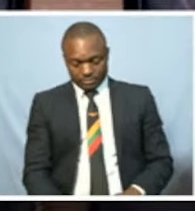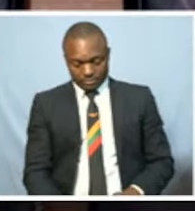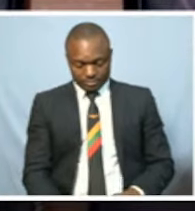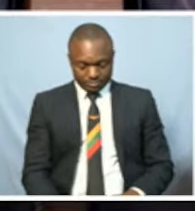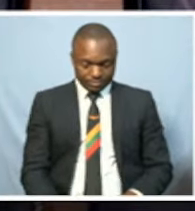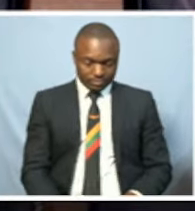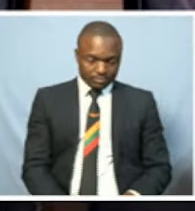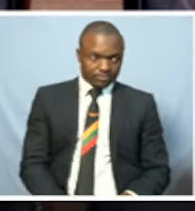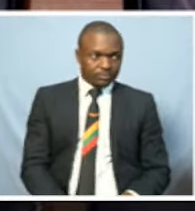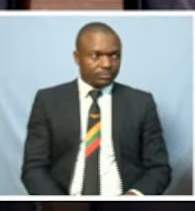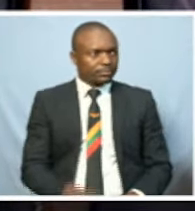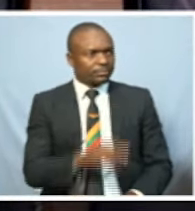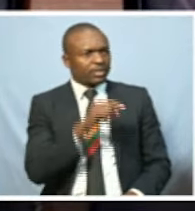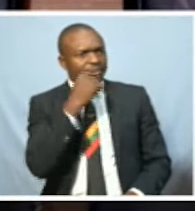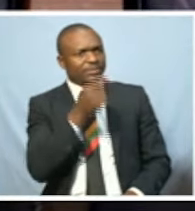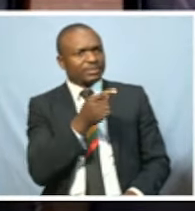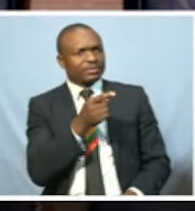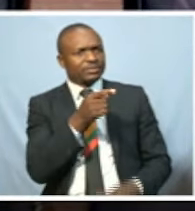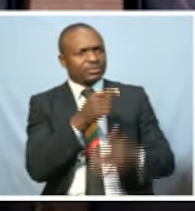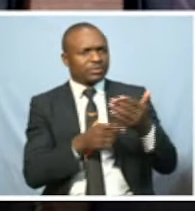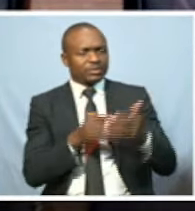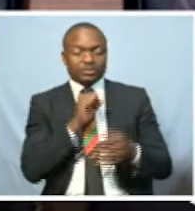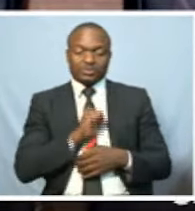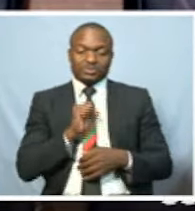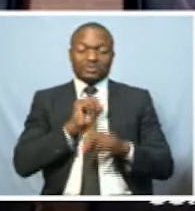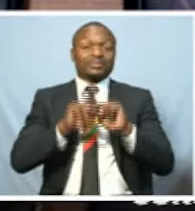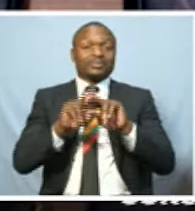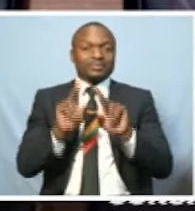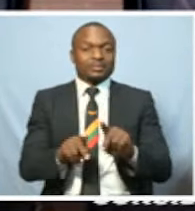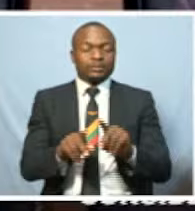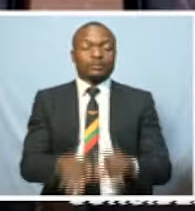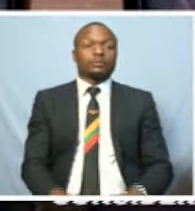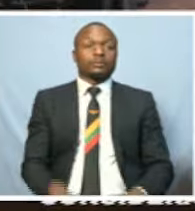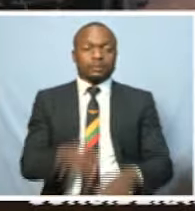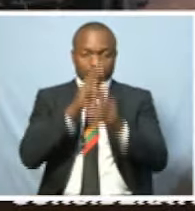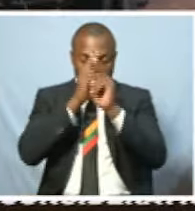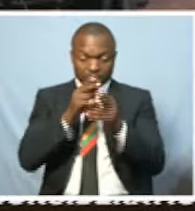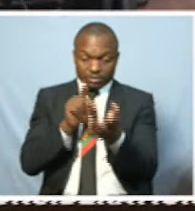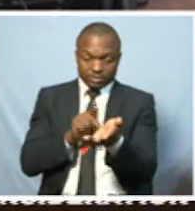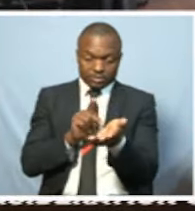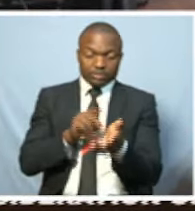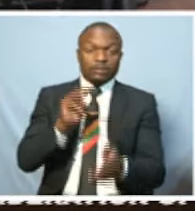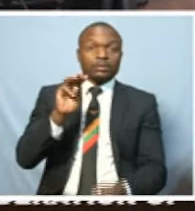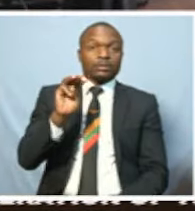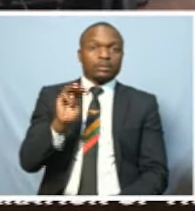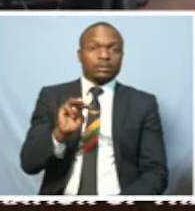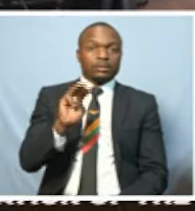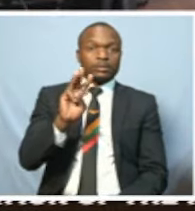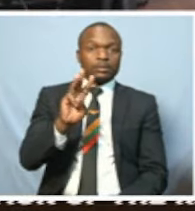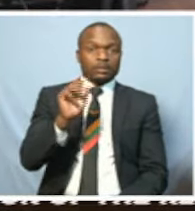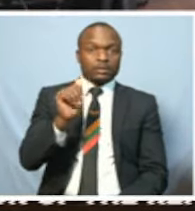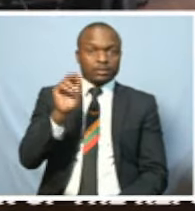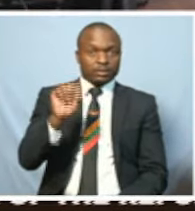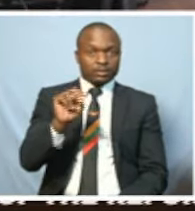what did you say? Sorry, Chair, I've just forgotten the last one. Honorable Dr. Manza.